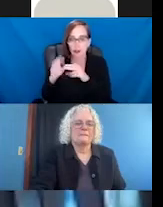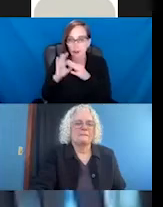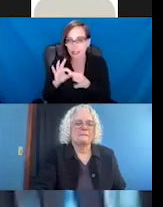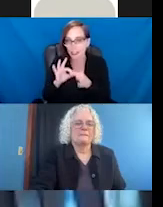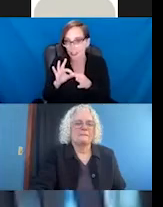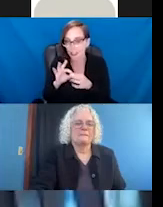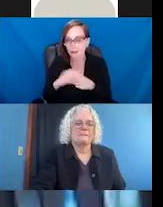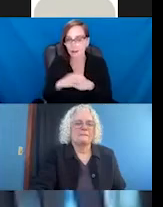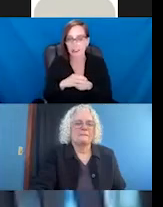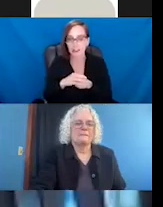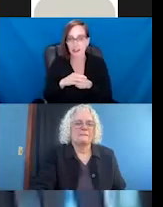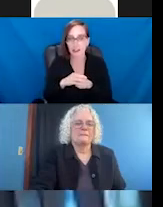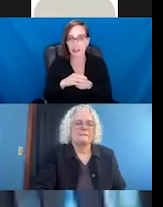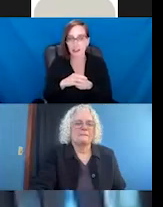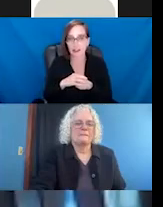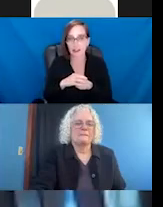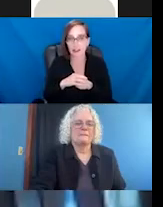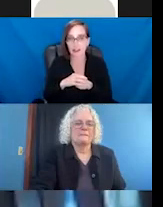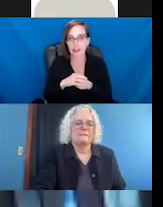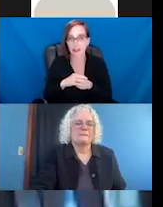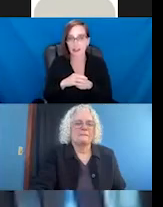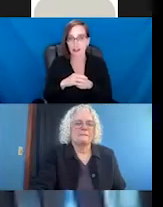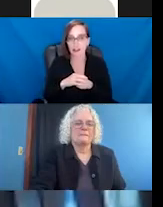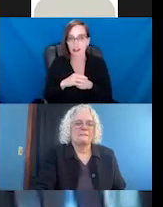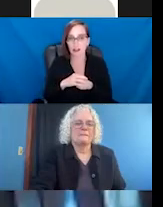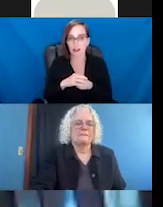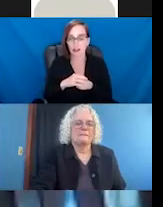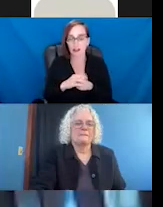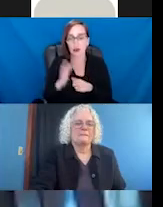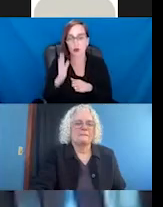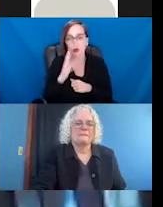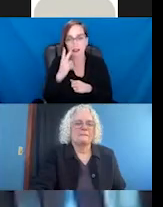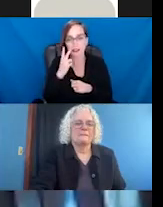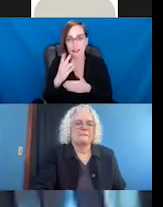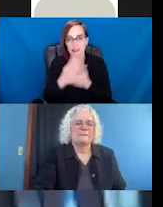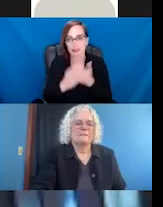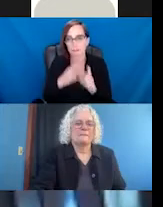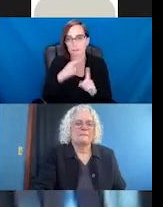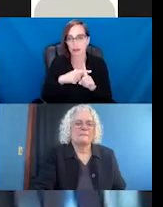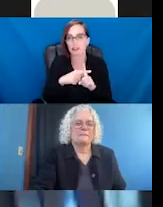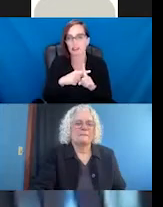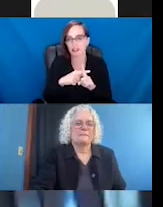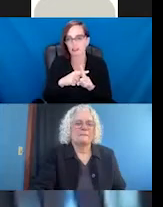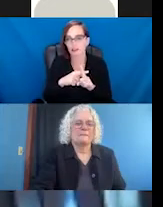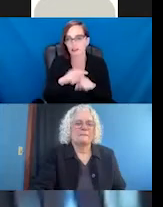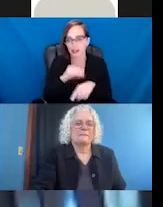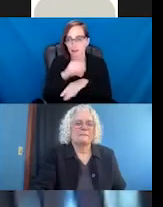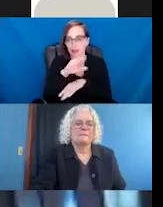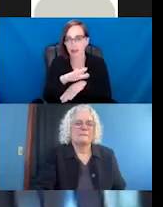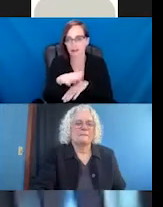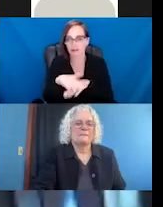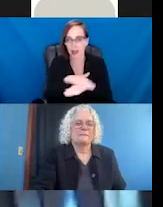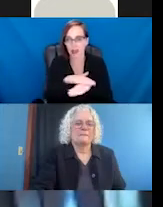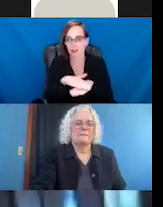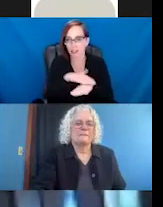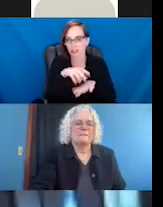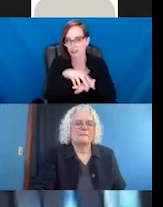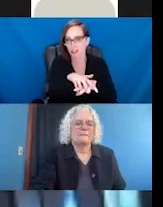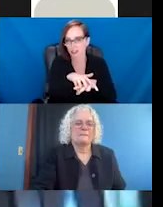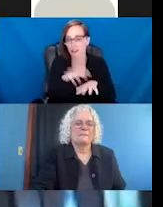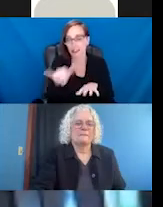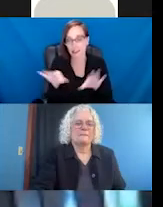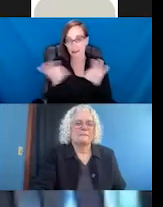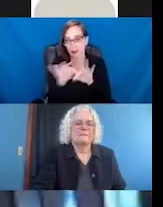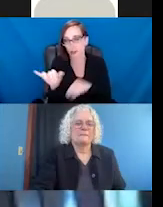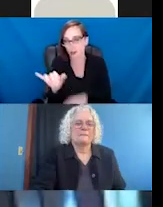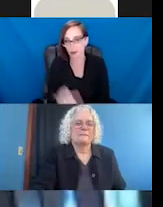that we're going to see some positive impacts on the reservations. And I think that's very important as well.